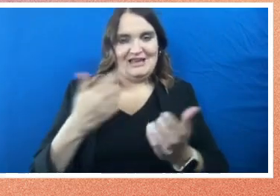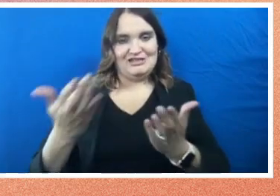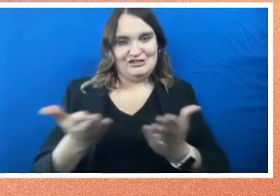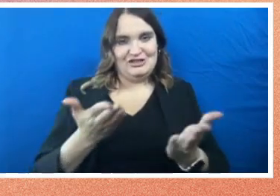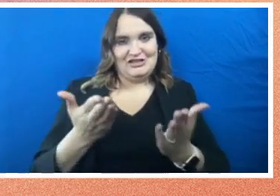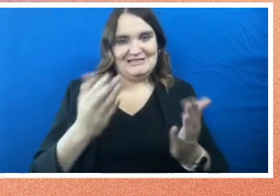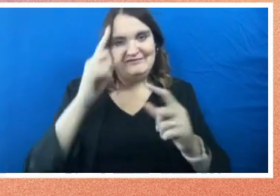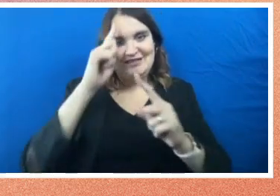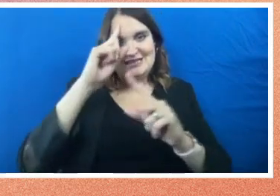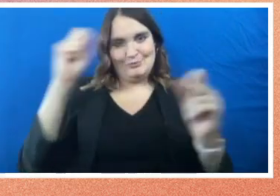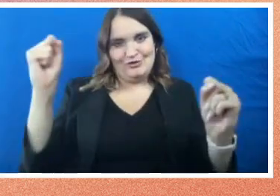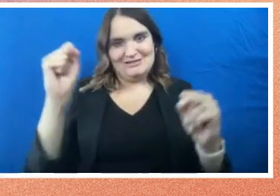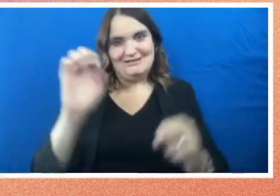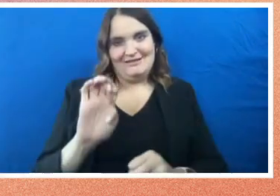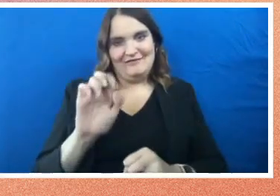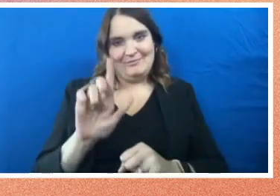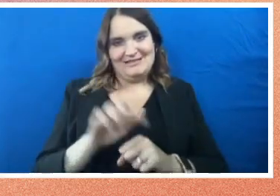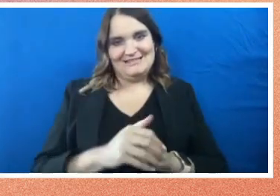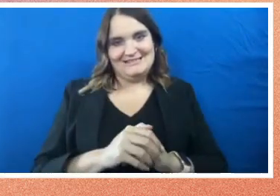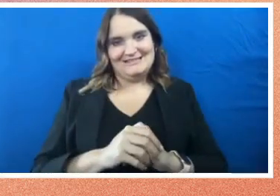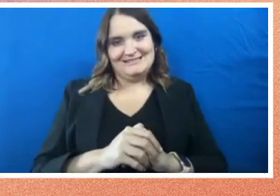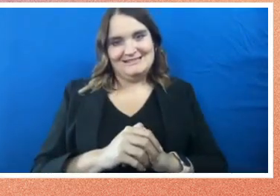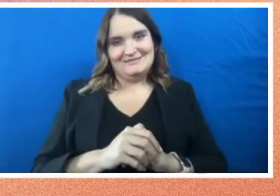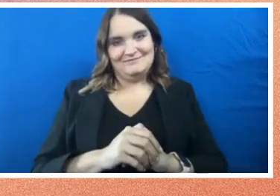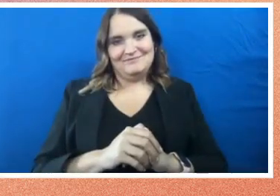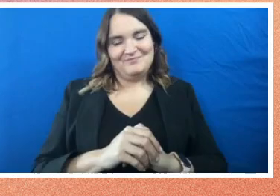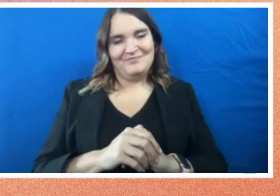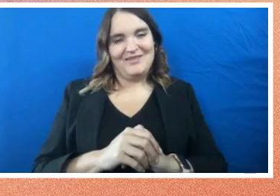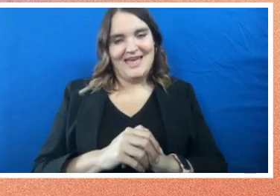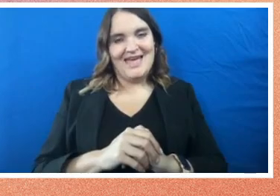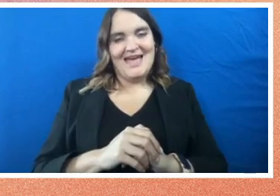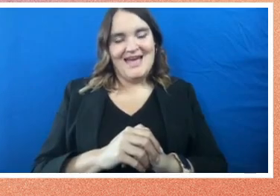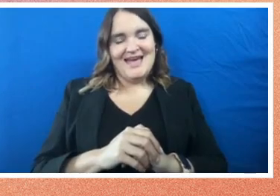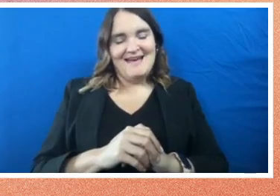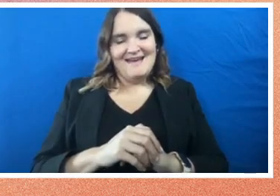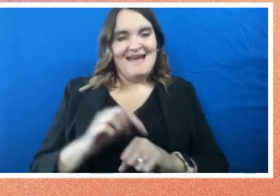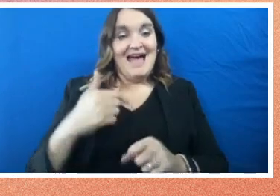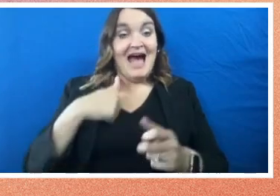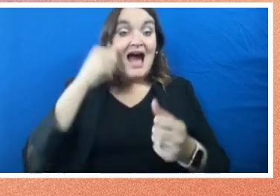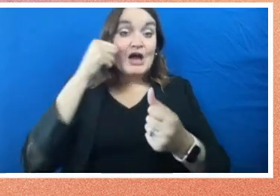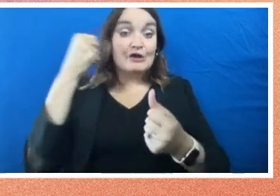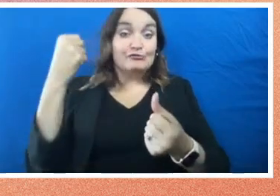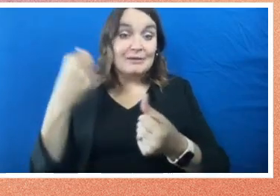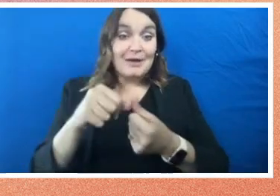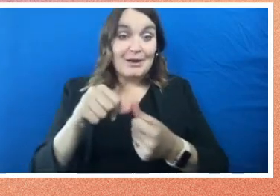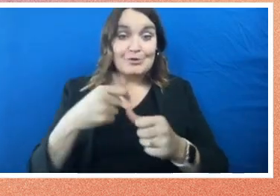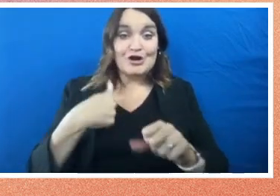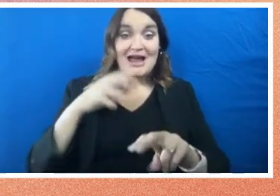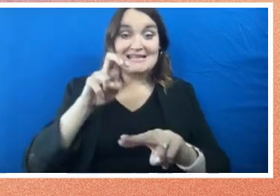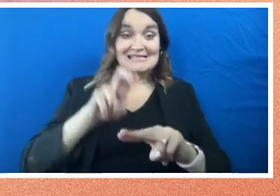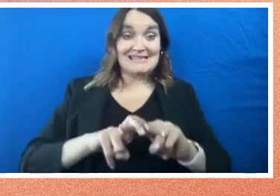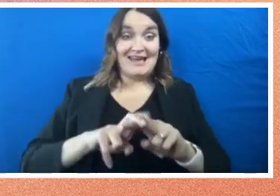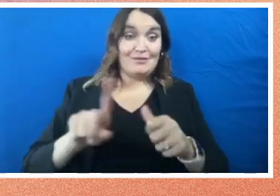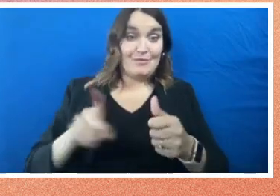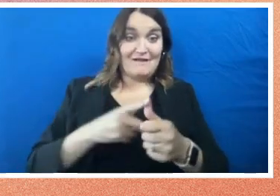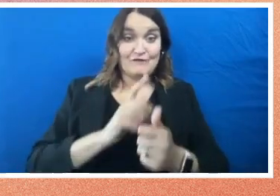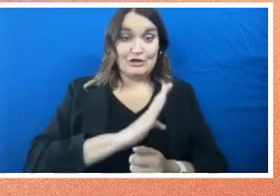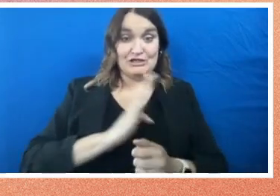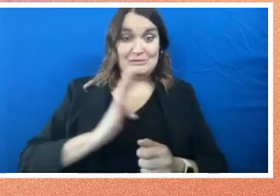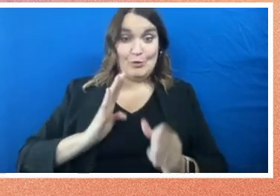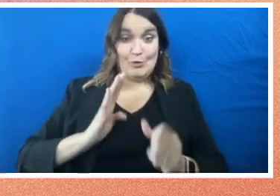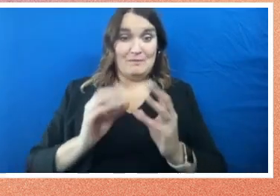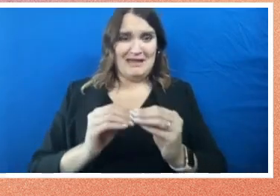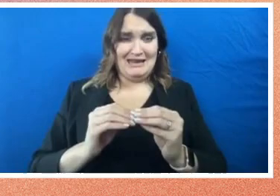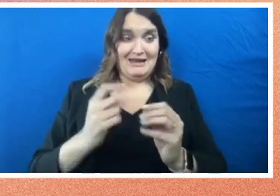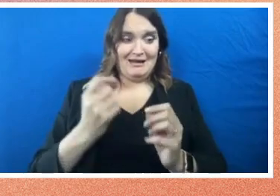of Emily's List. You know, I remember sitting in my very first board meeting all those years ago, feeling